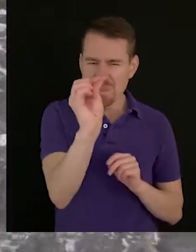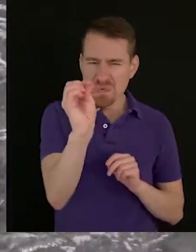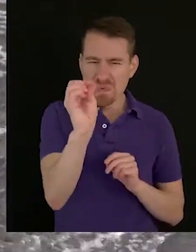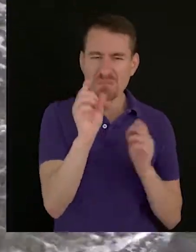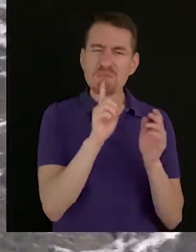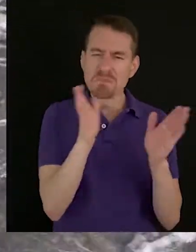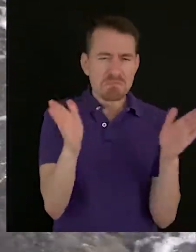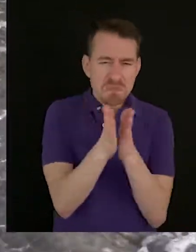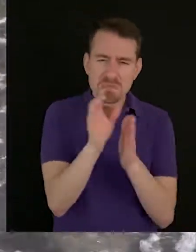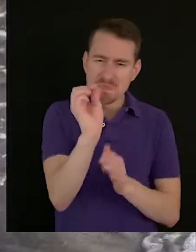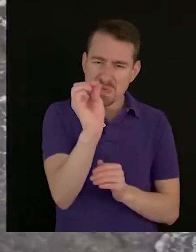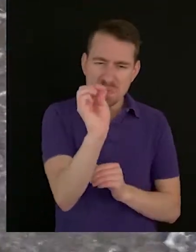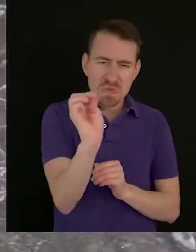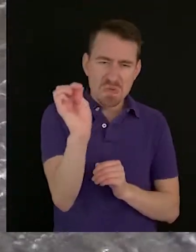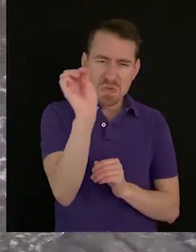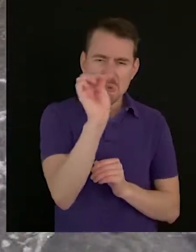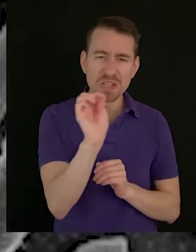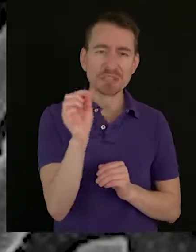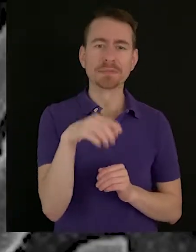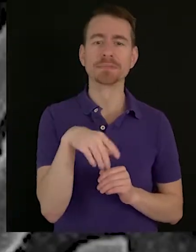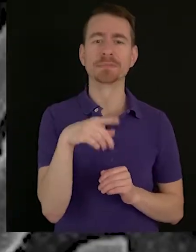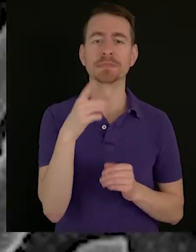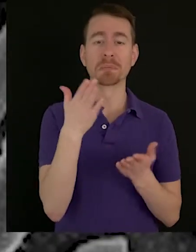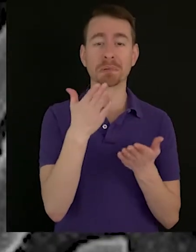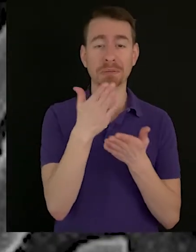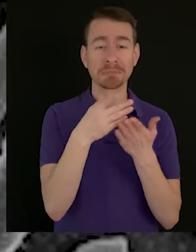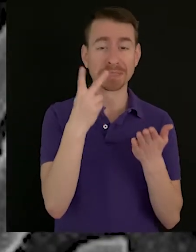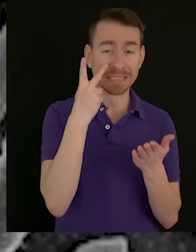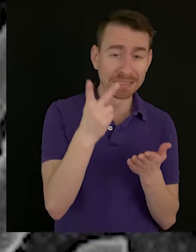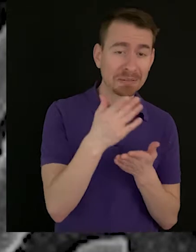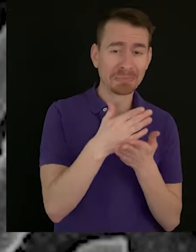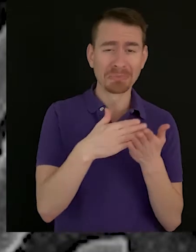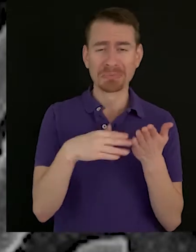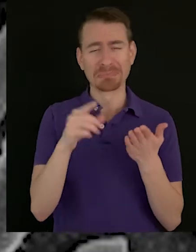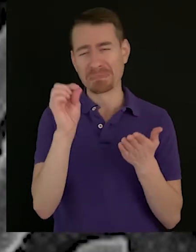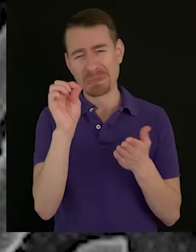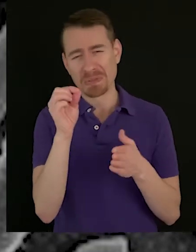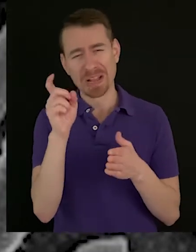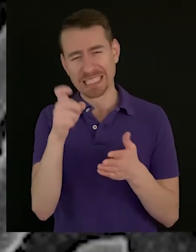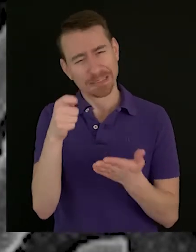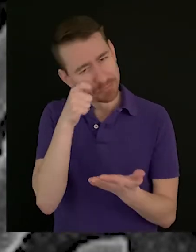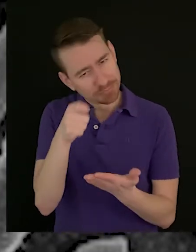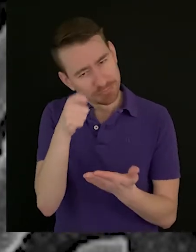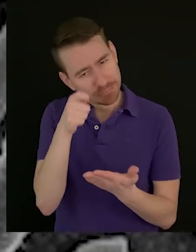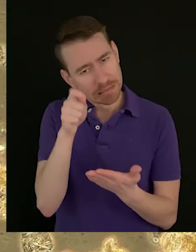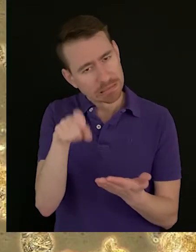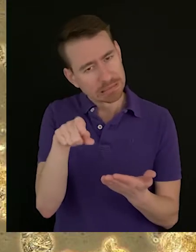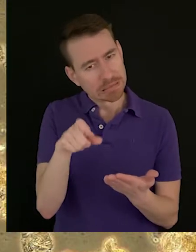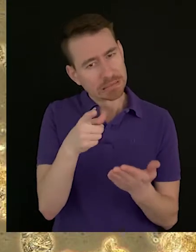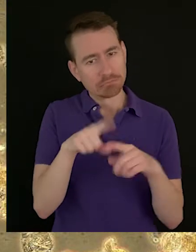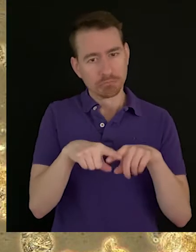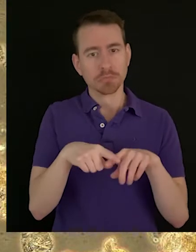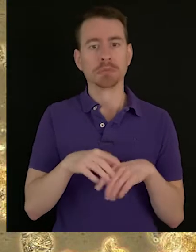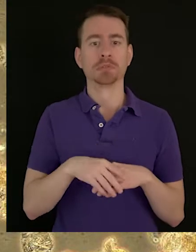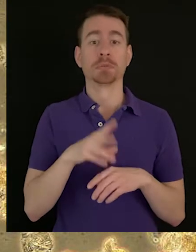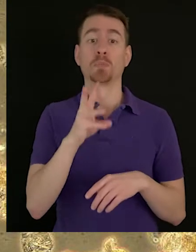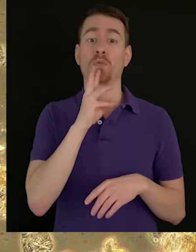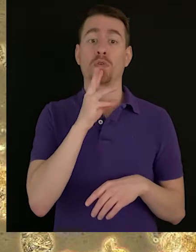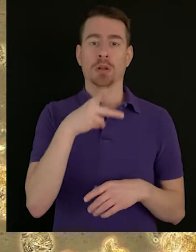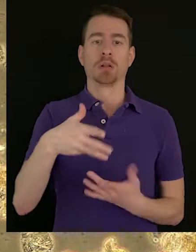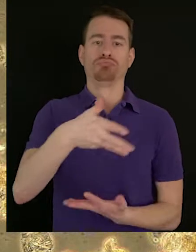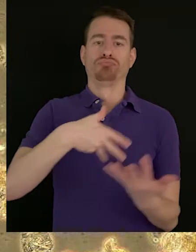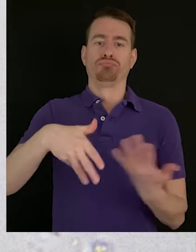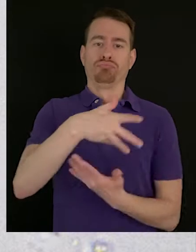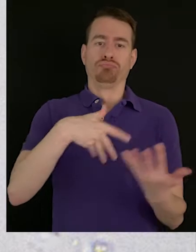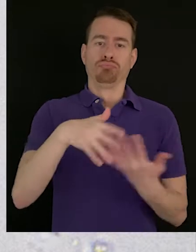chocolate milkshake is actually a complex ecosystem of those tiny creatures. The tiniest creatures, the single-cell bacteria, form big clumps in the